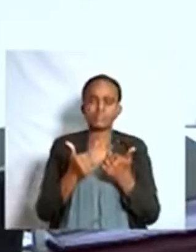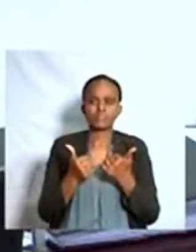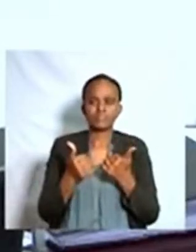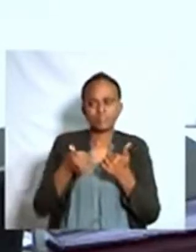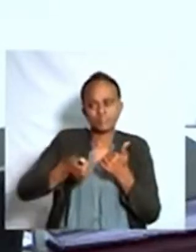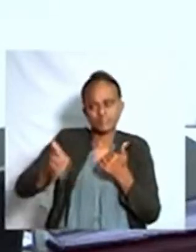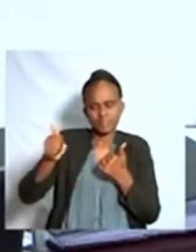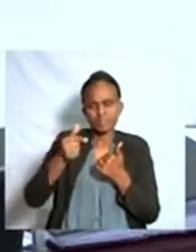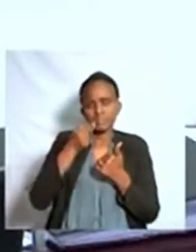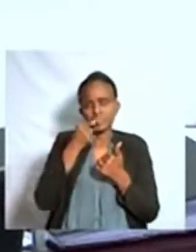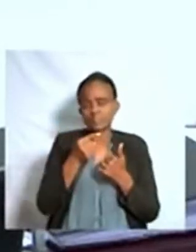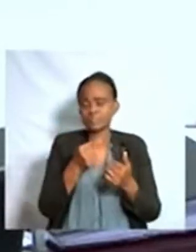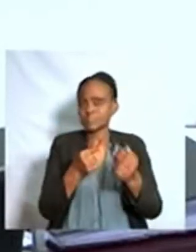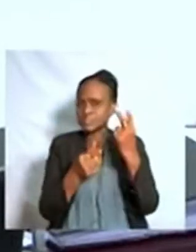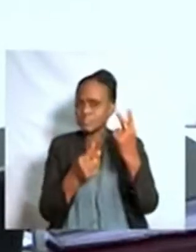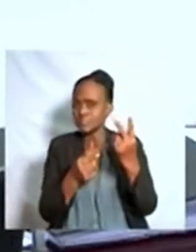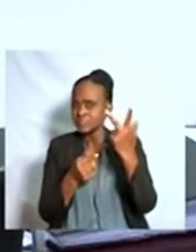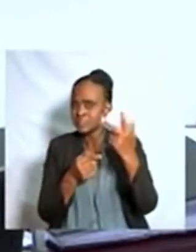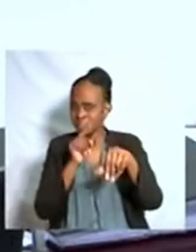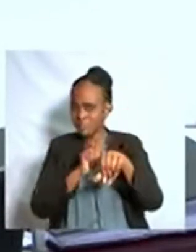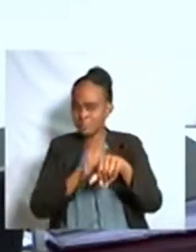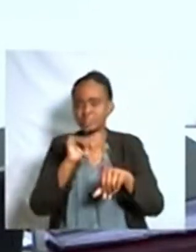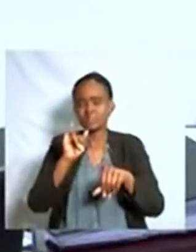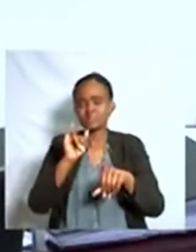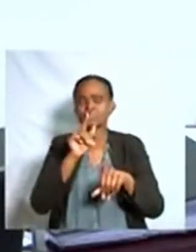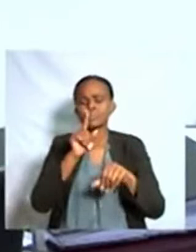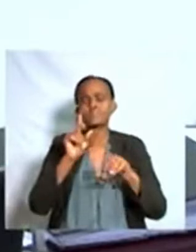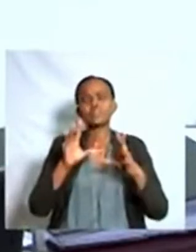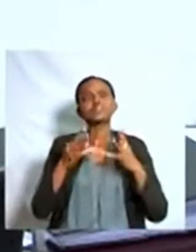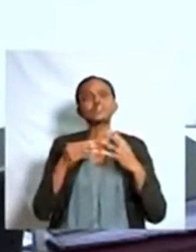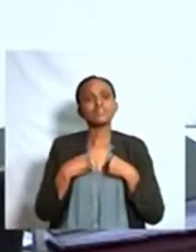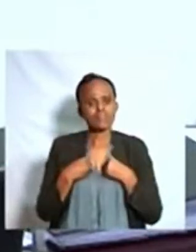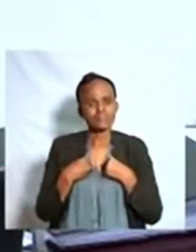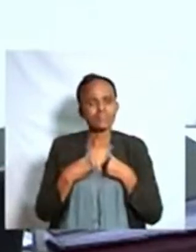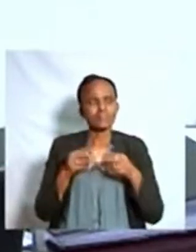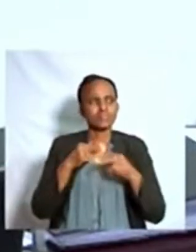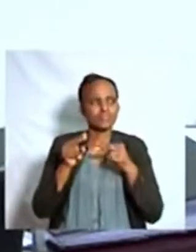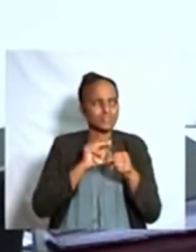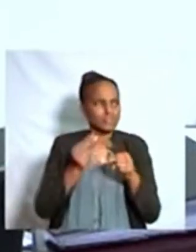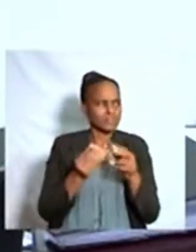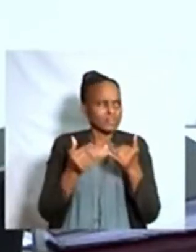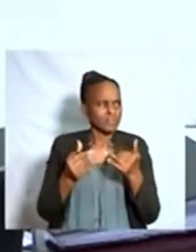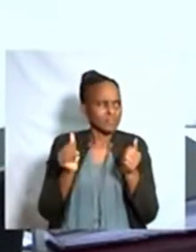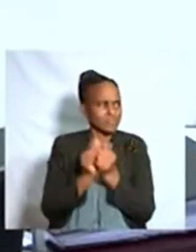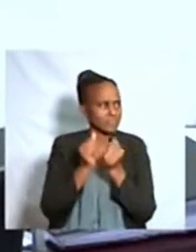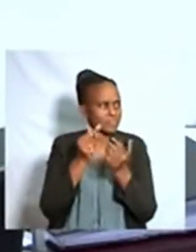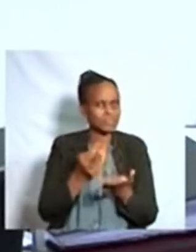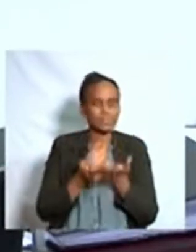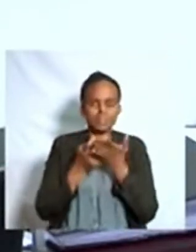has said 2 or 3 times that yes, it was done, so it remains to us to make a recommendation.